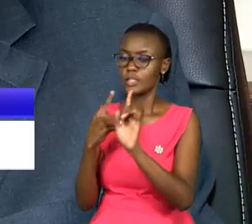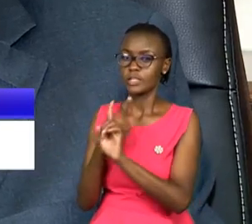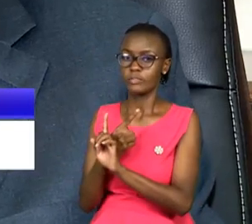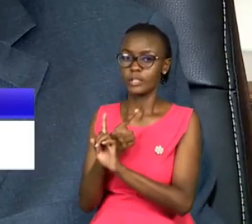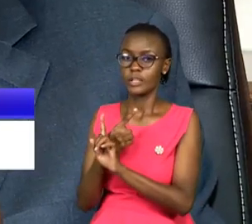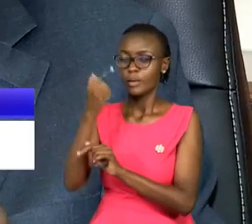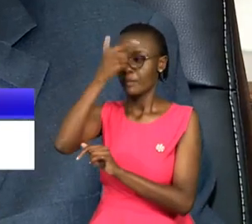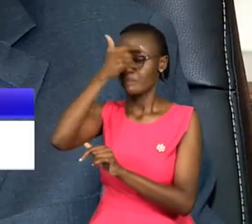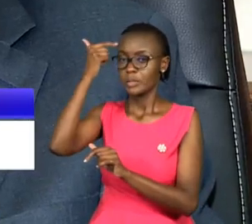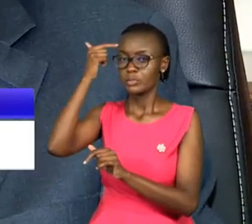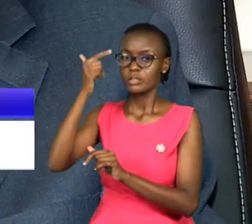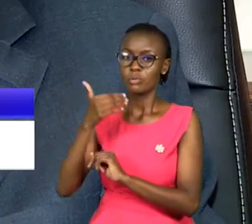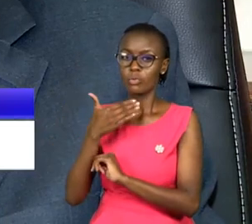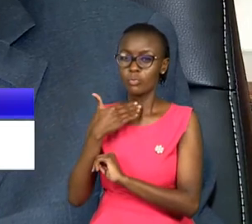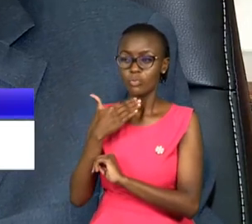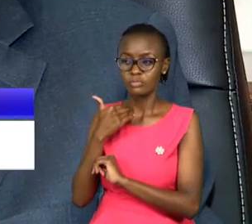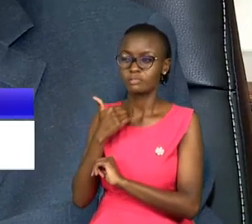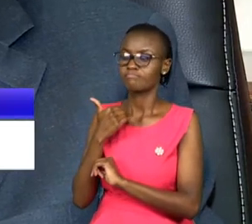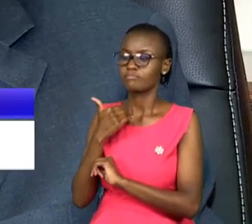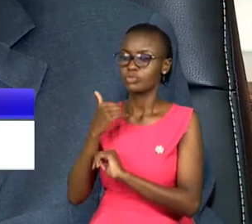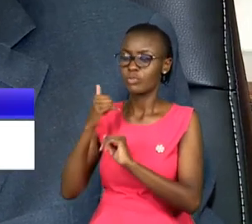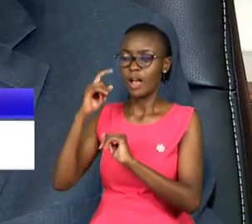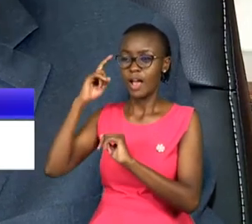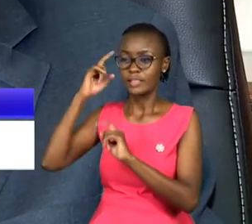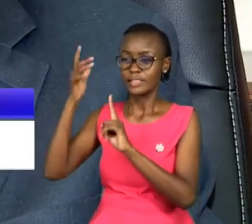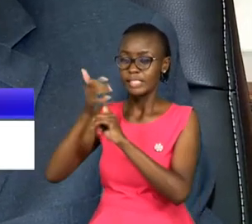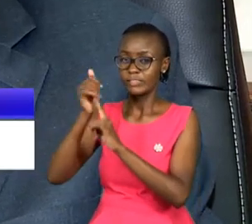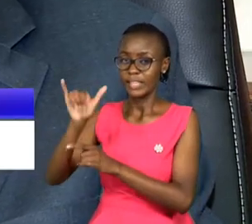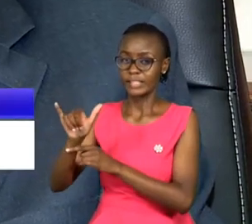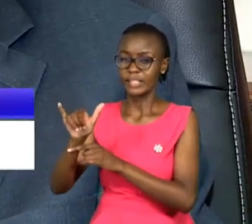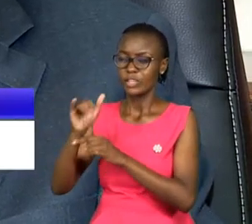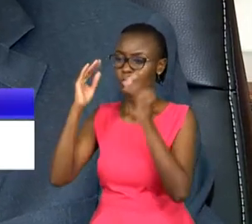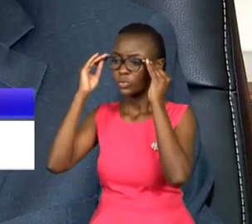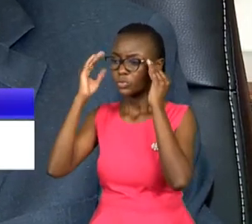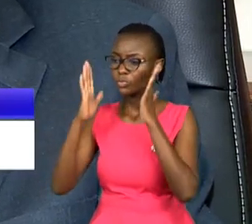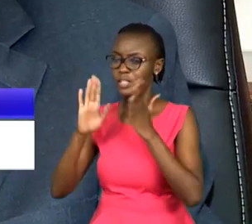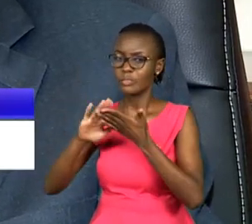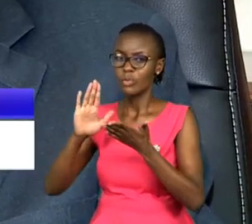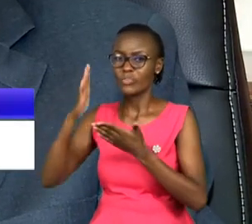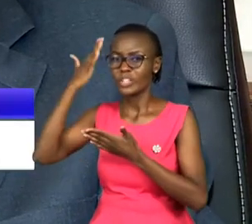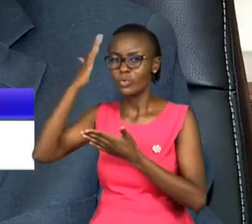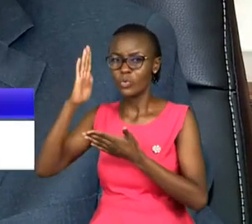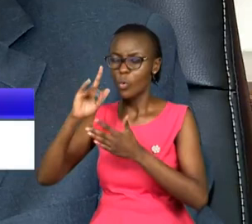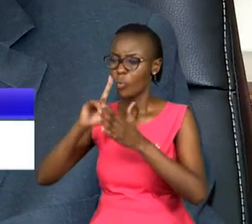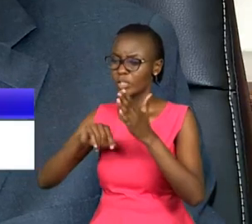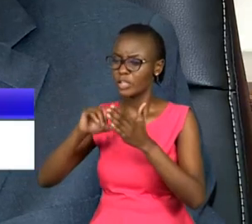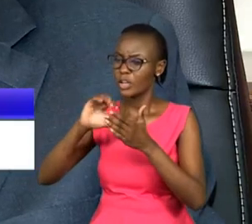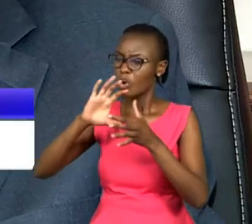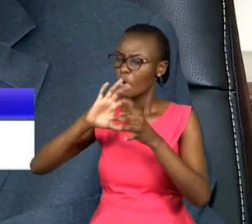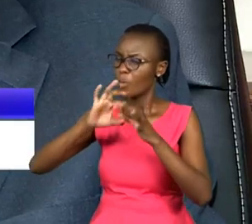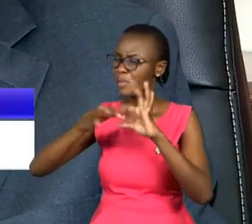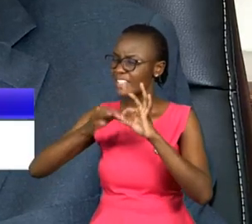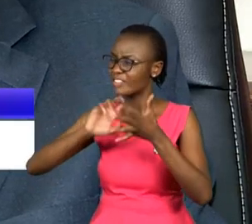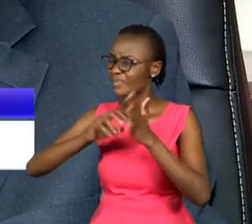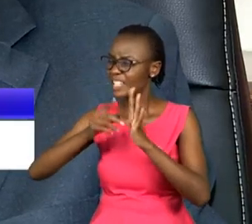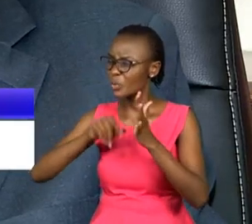to capture this very great aspect. Many of our students don't even know what cooperatives are all about. So we need to